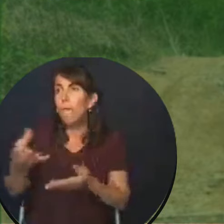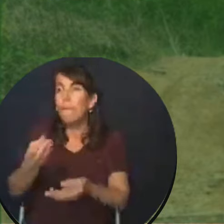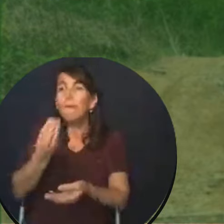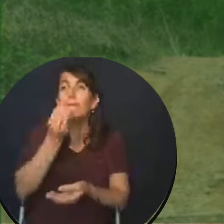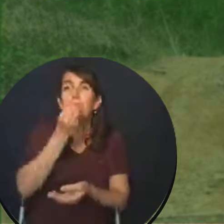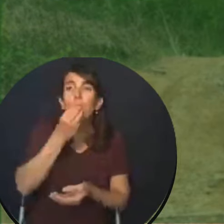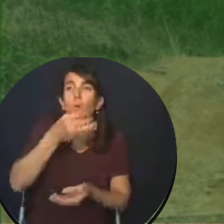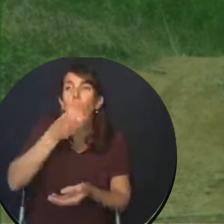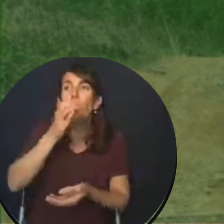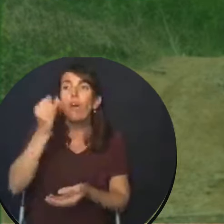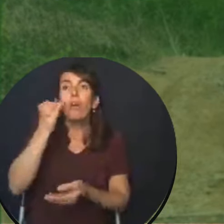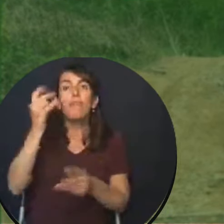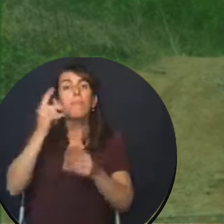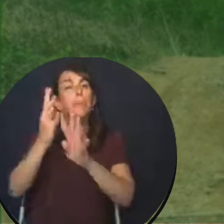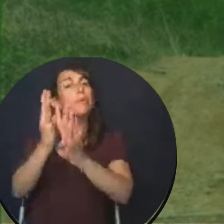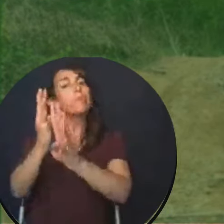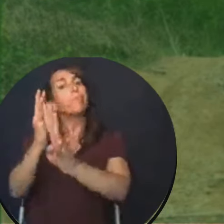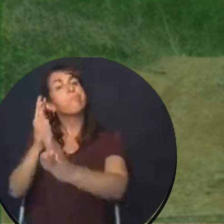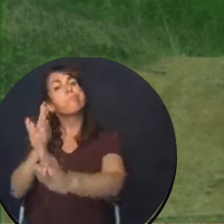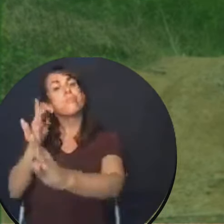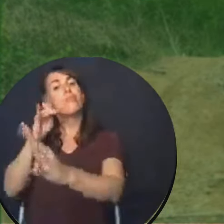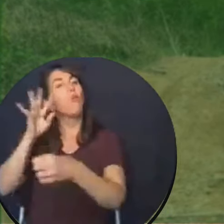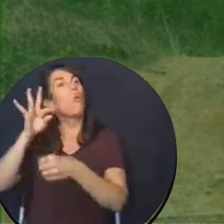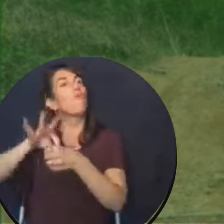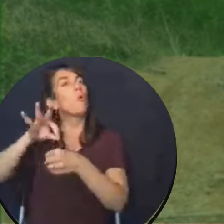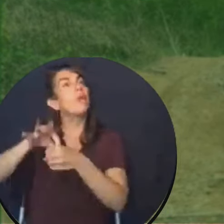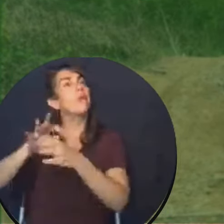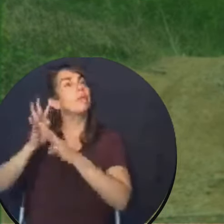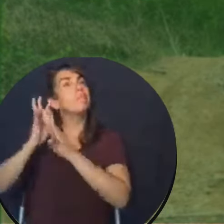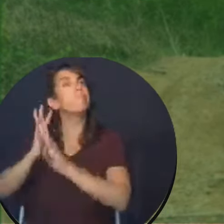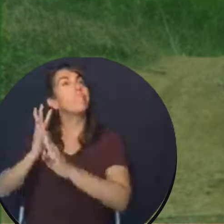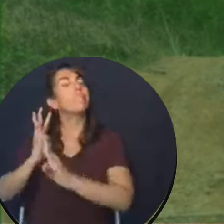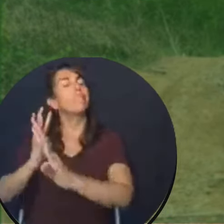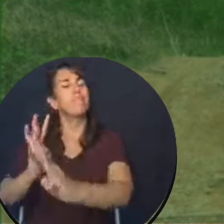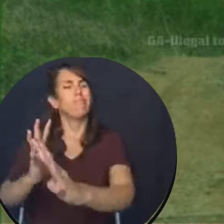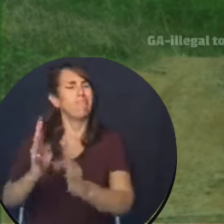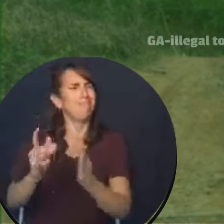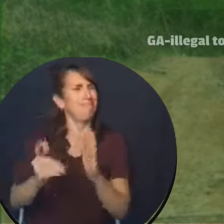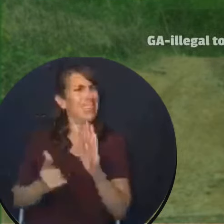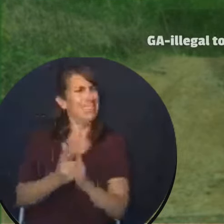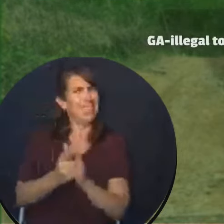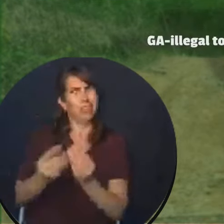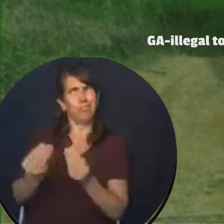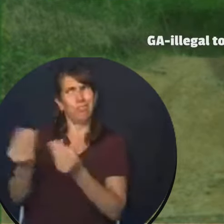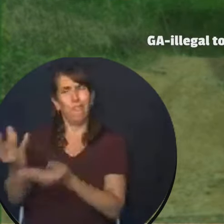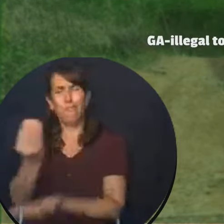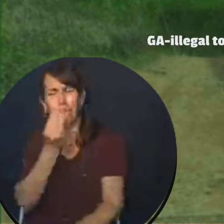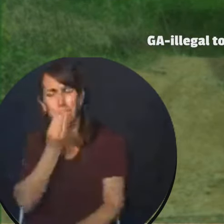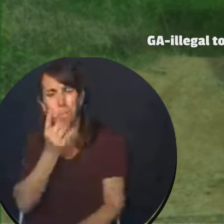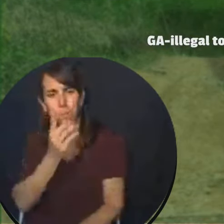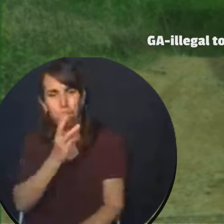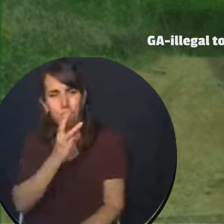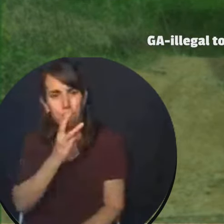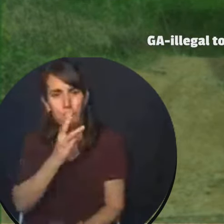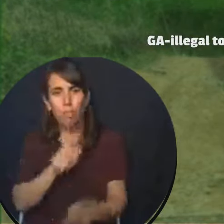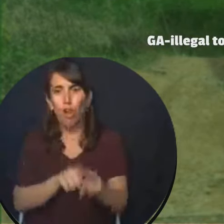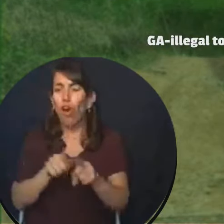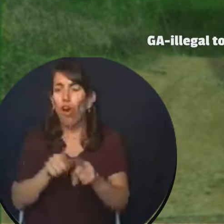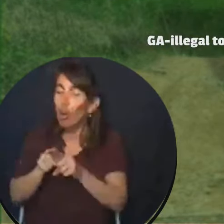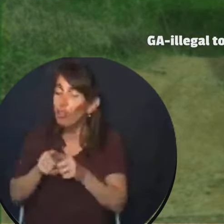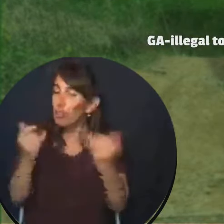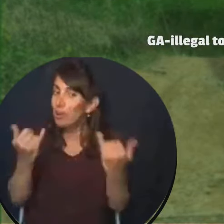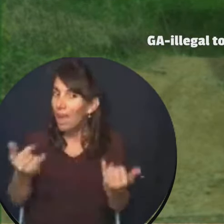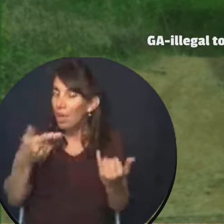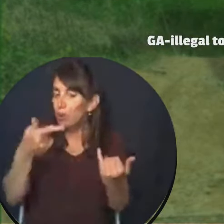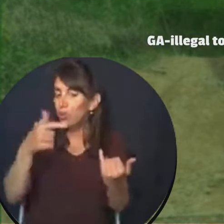And then we have what's happening in Atlanta, which is financial management prosecutions, right? So